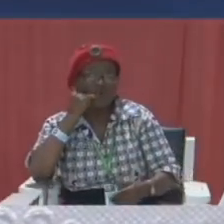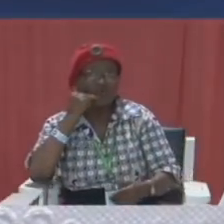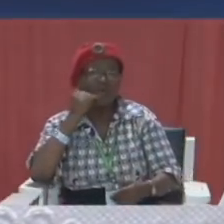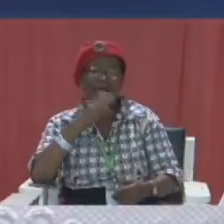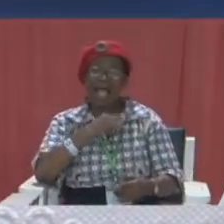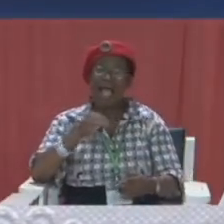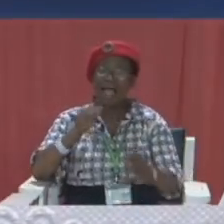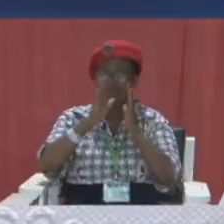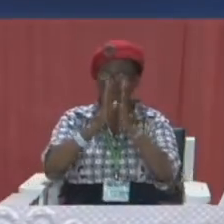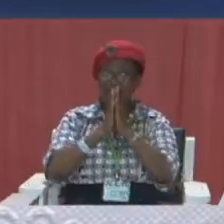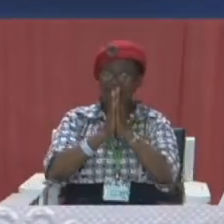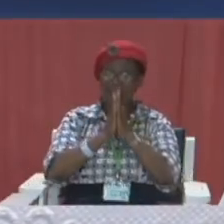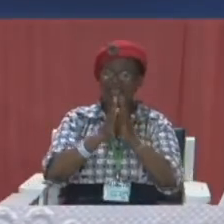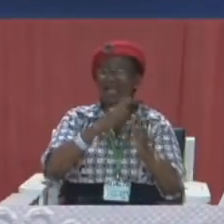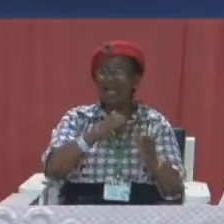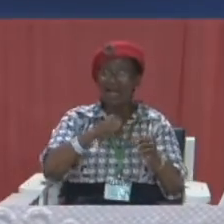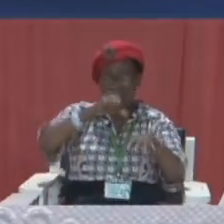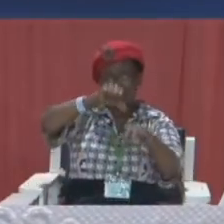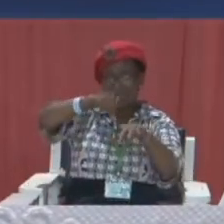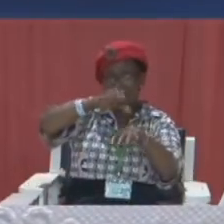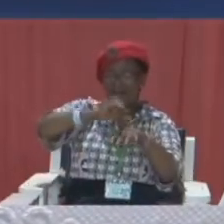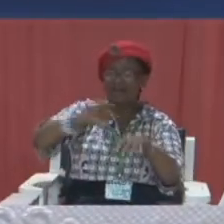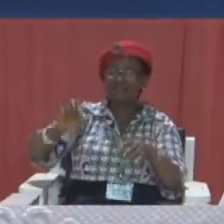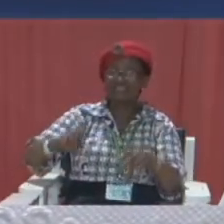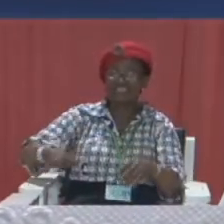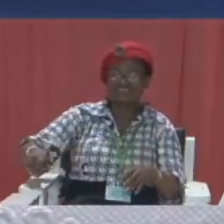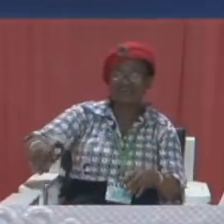trouble through the phone.